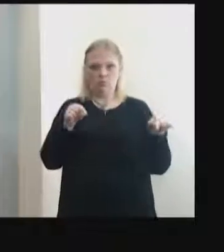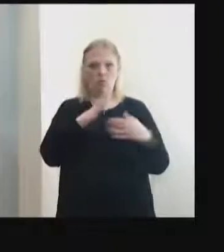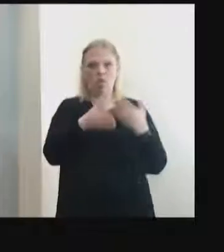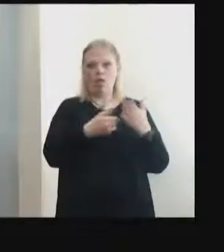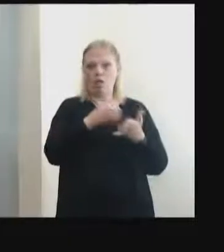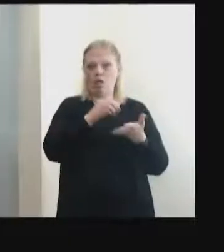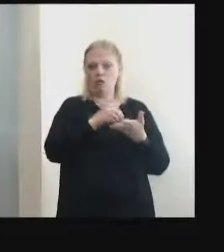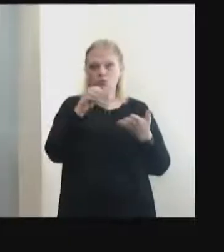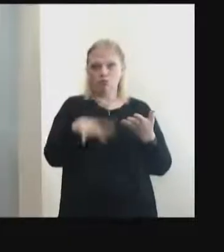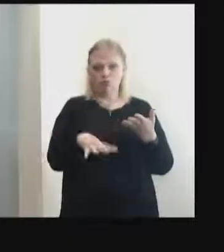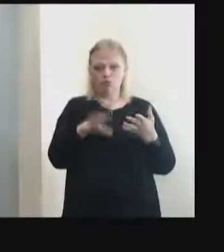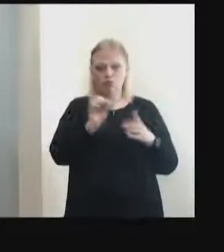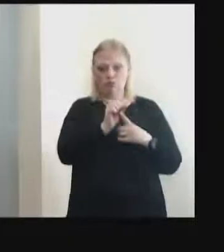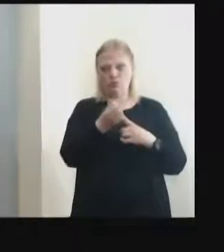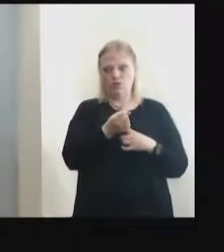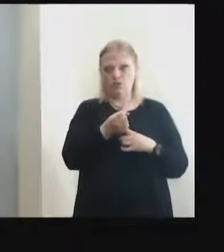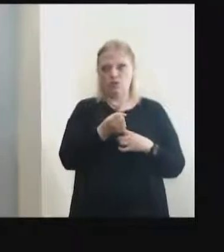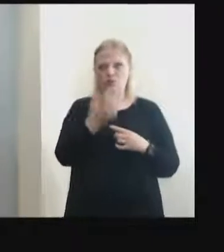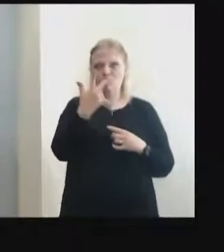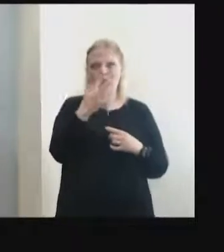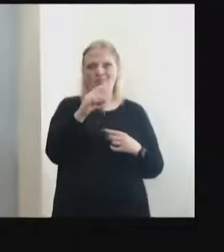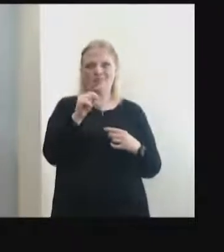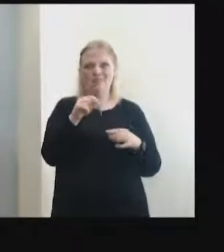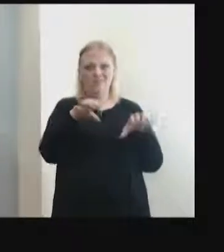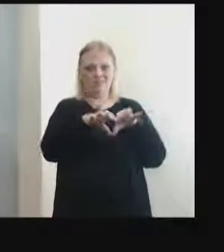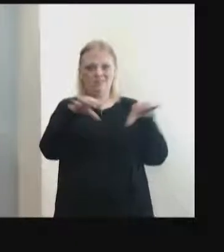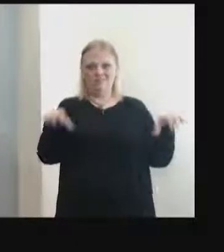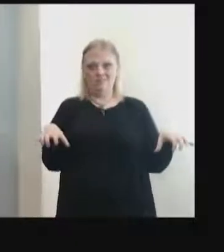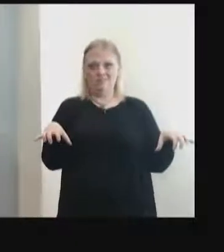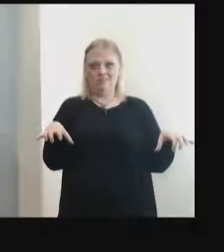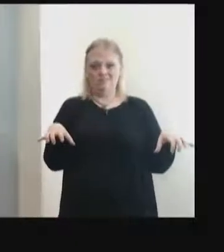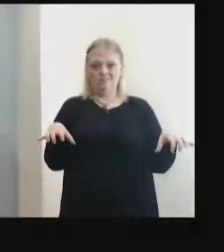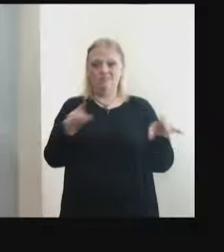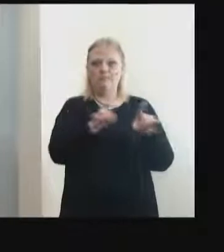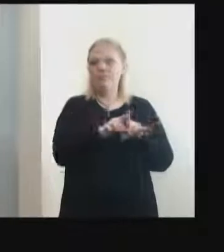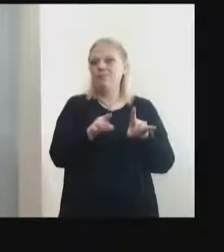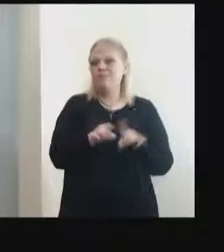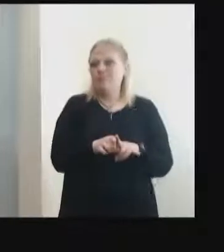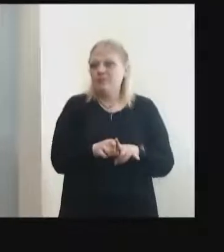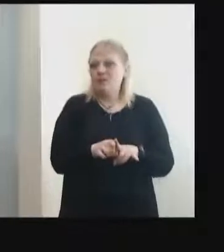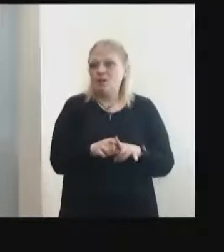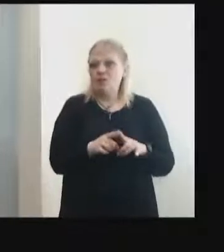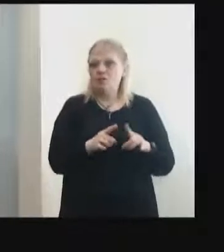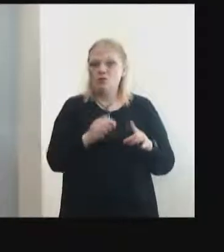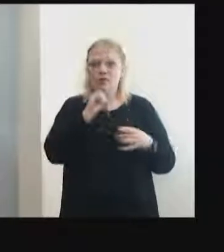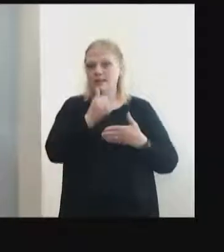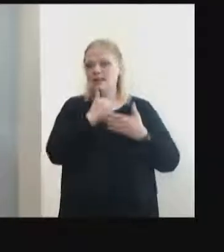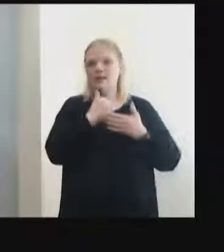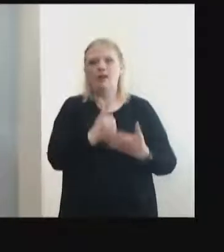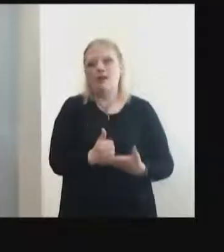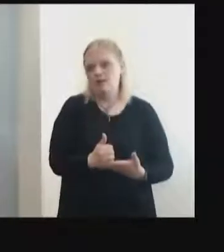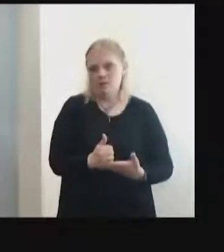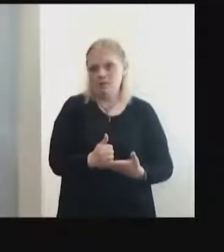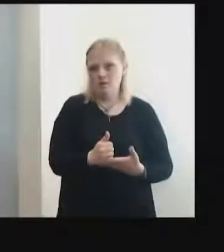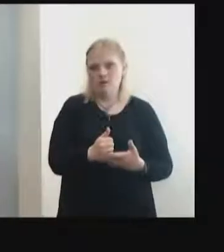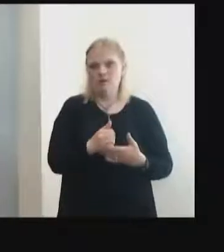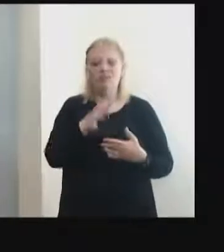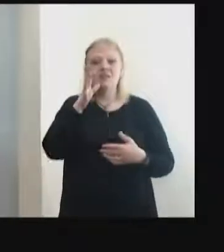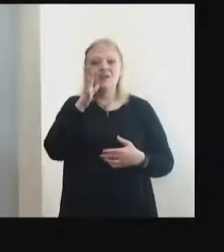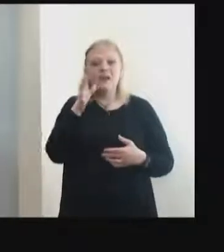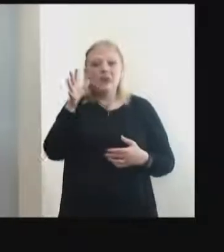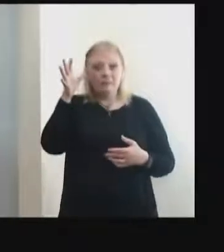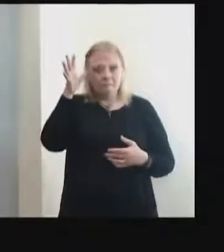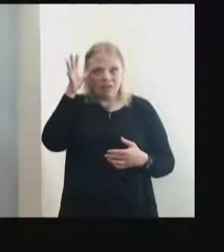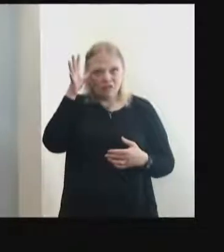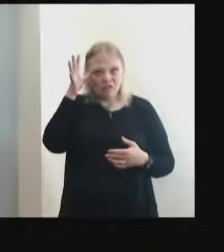are in that situation are spaced 3 feet apart. Also, what we're finding that is not helping the situation is parents